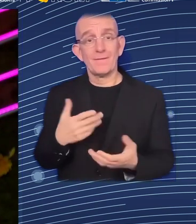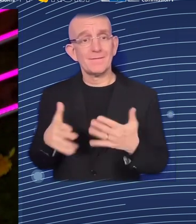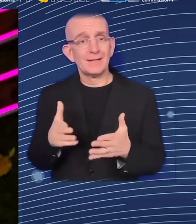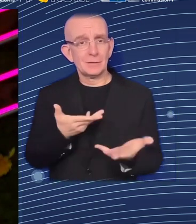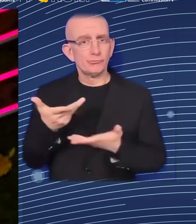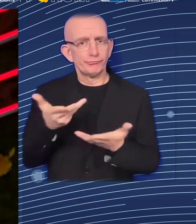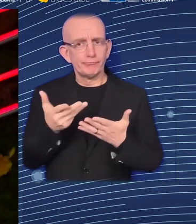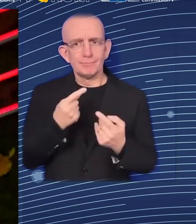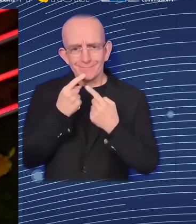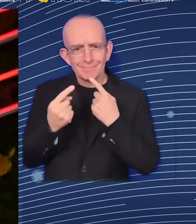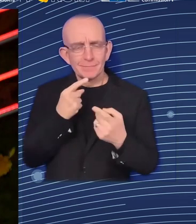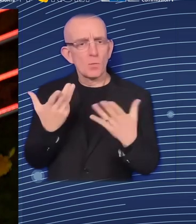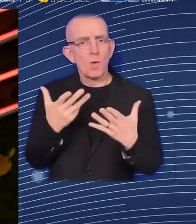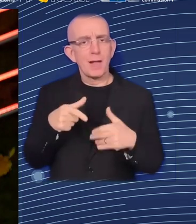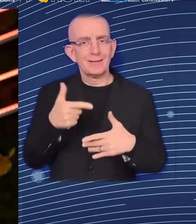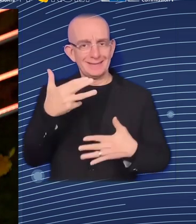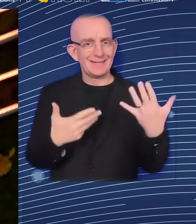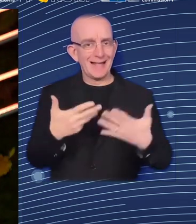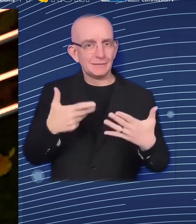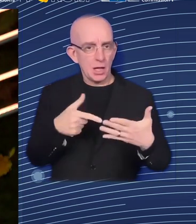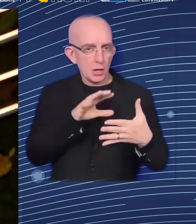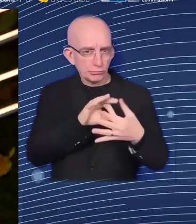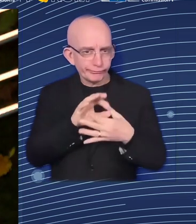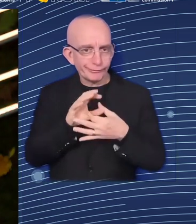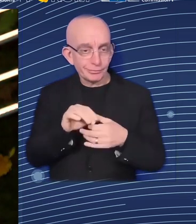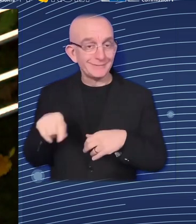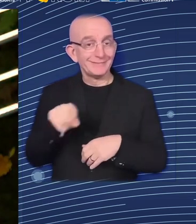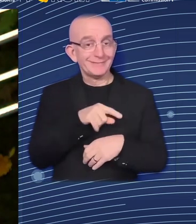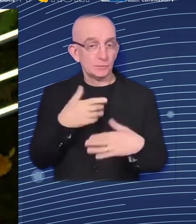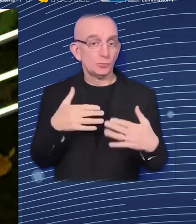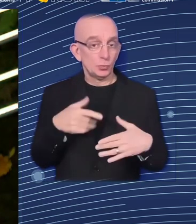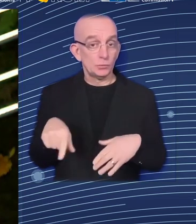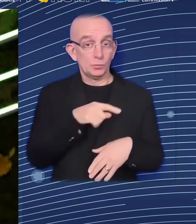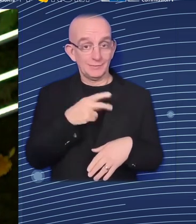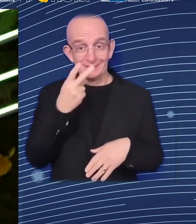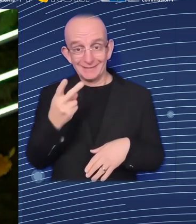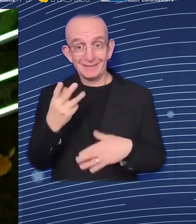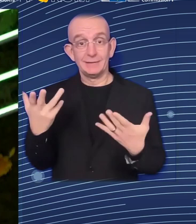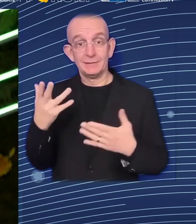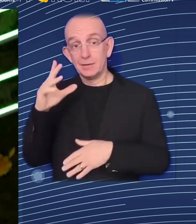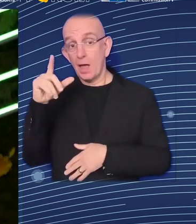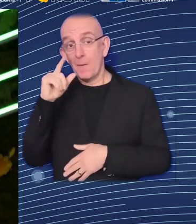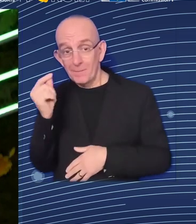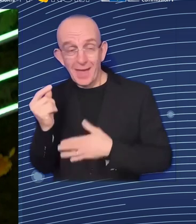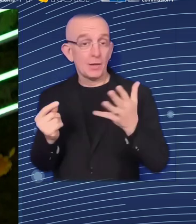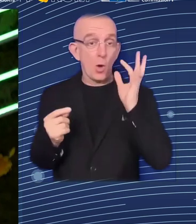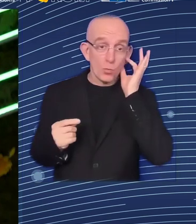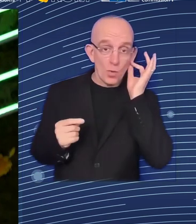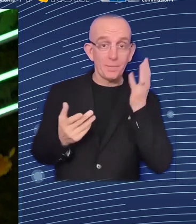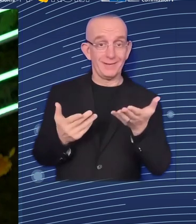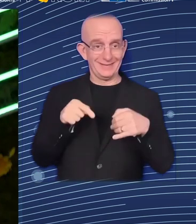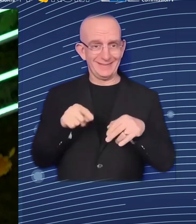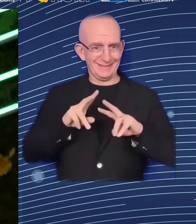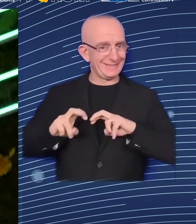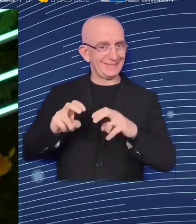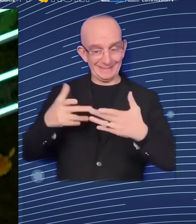well on our data because we try to infer that based on the first name of our members. Sometimes it works, sometimes it doesn't, but